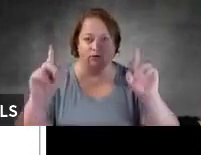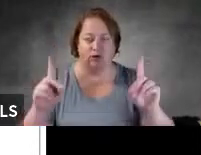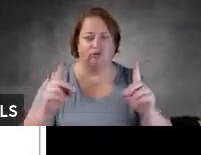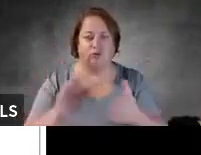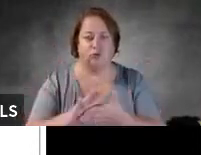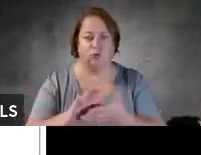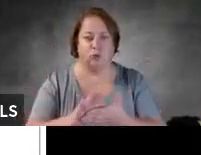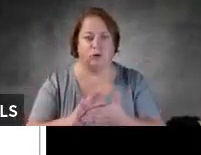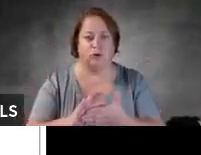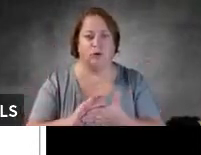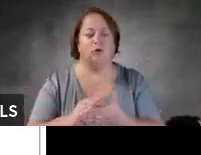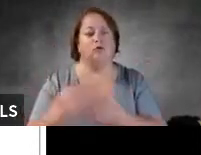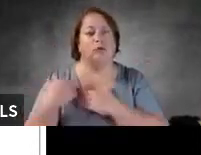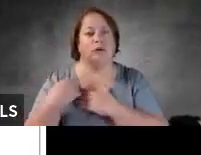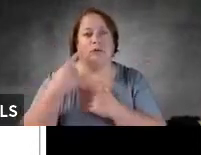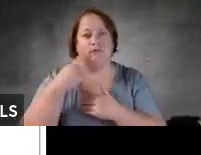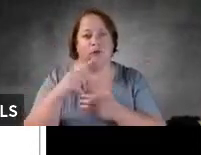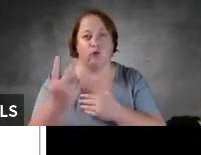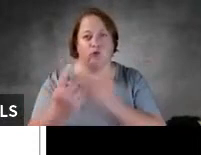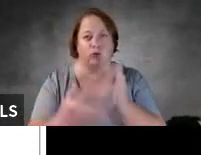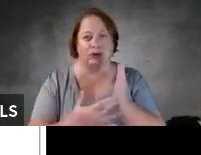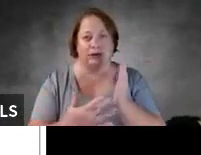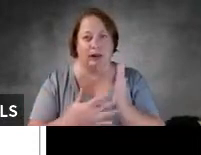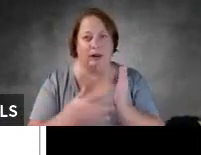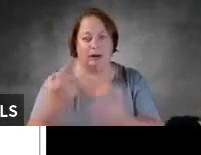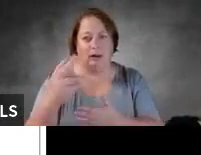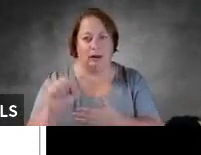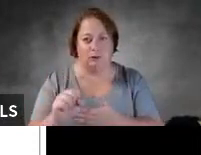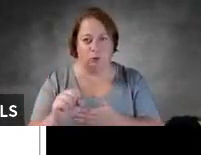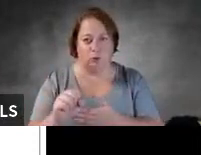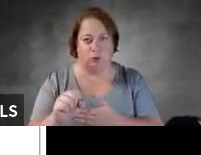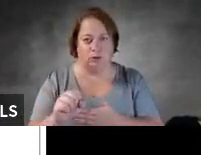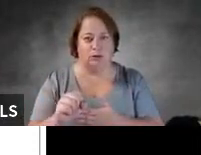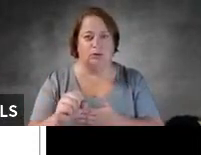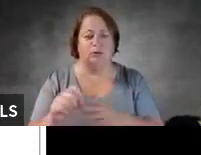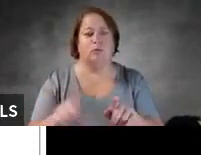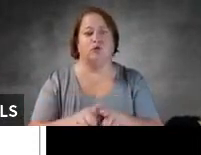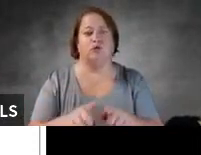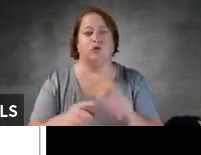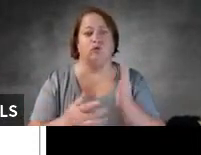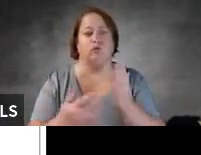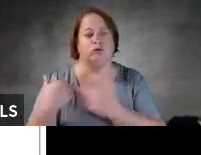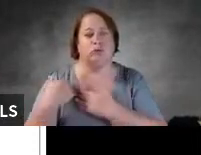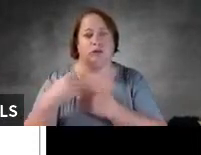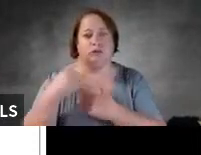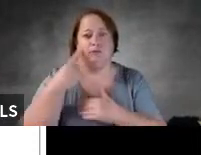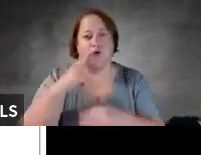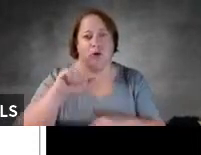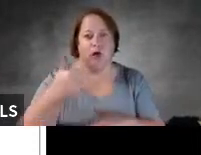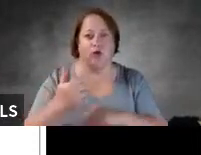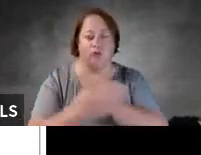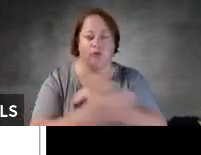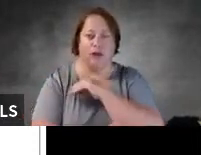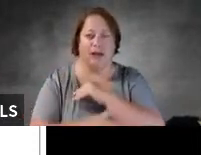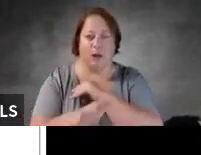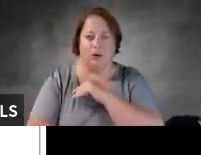responsible for 2 technical high schools. And we're responsible for other countywide